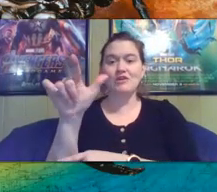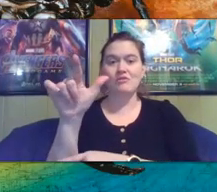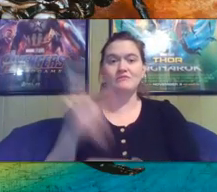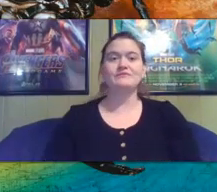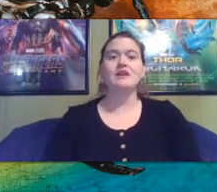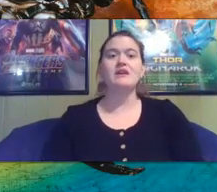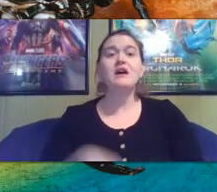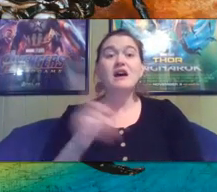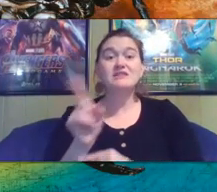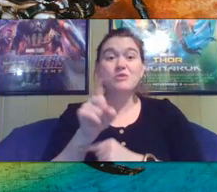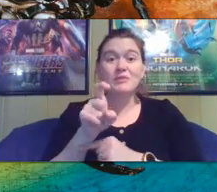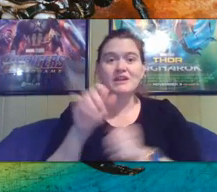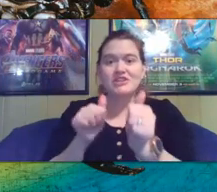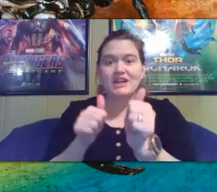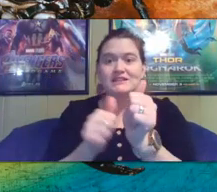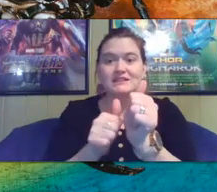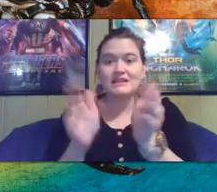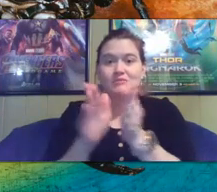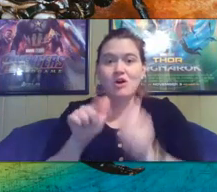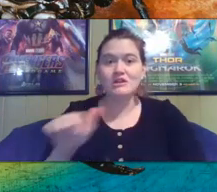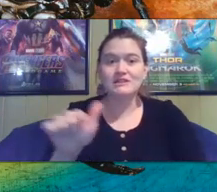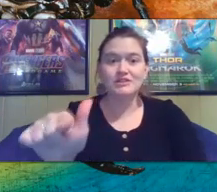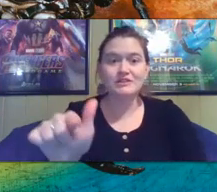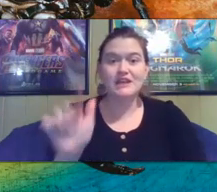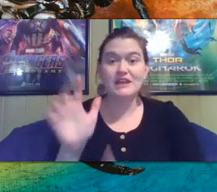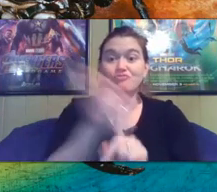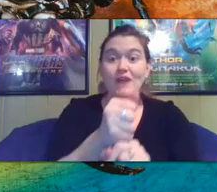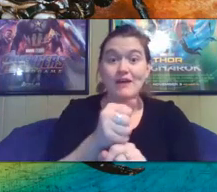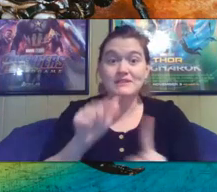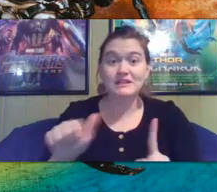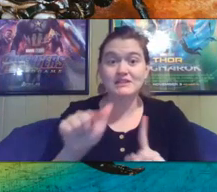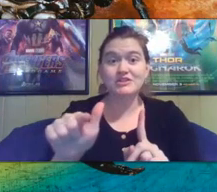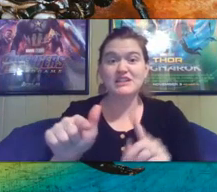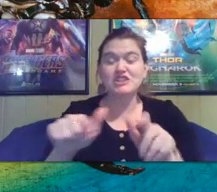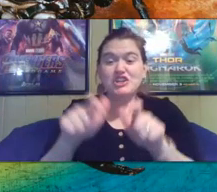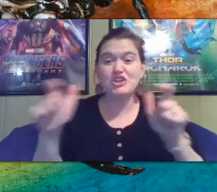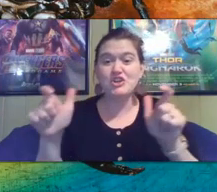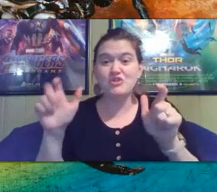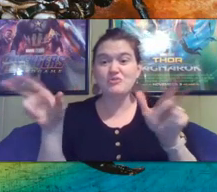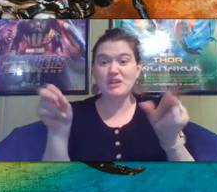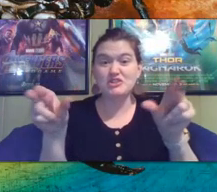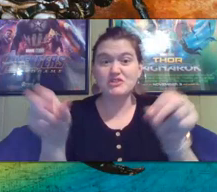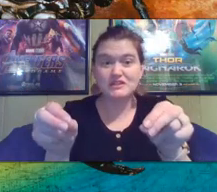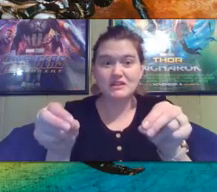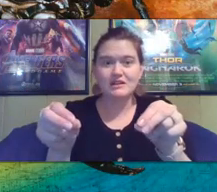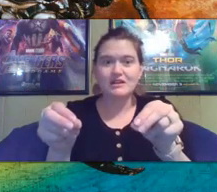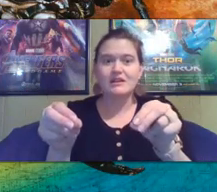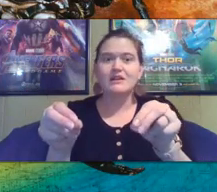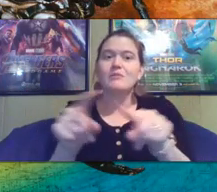Scorpion's tail. A scorpion chases a small lizard. It grabs the lizard in its huge